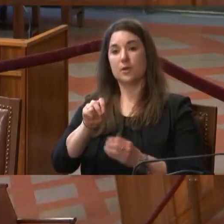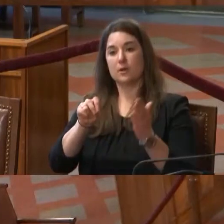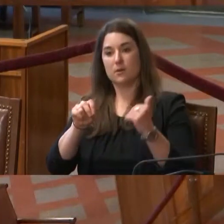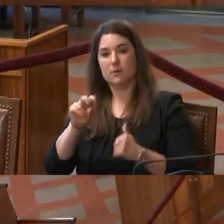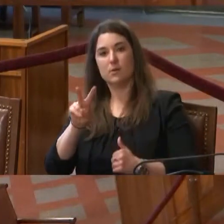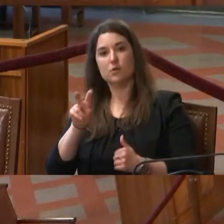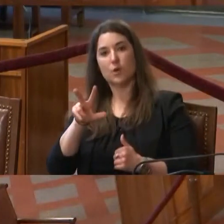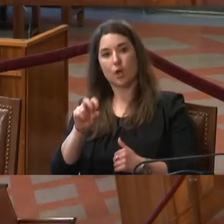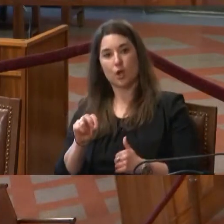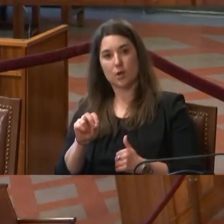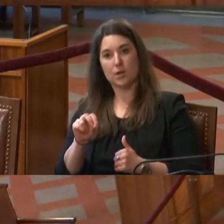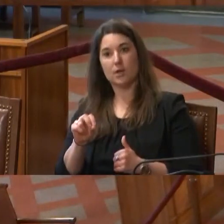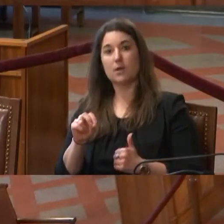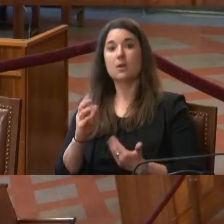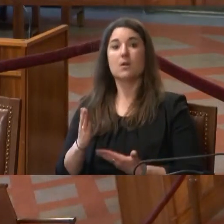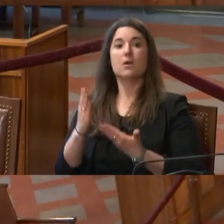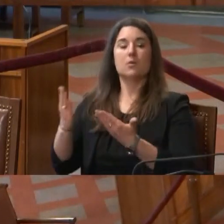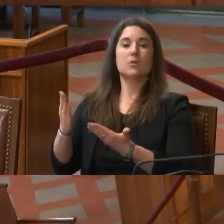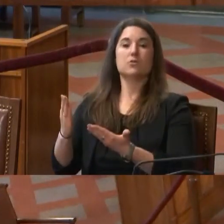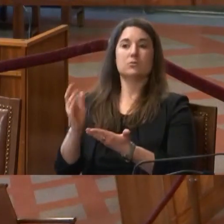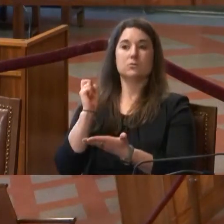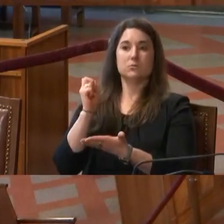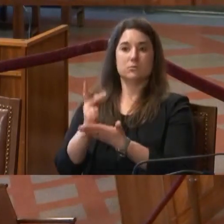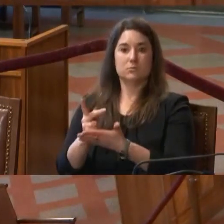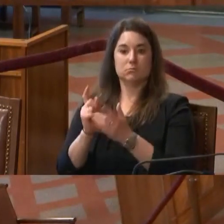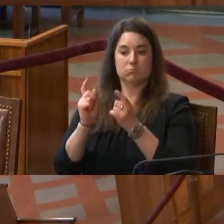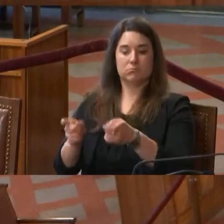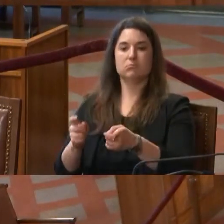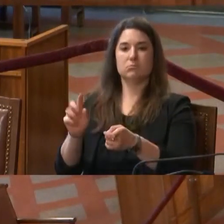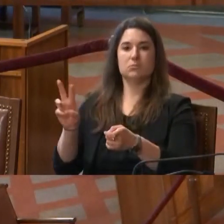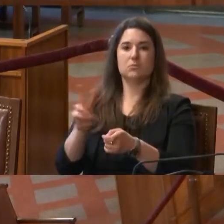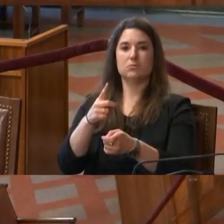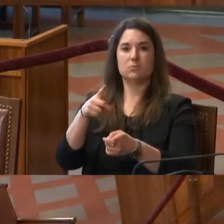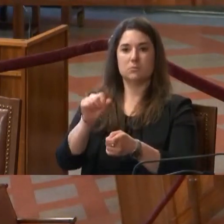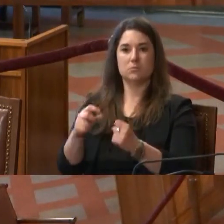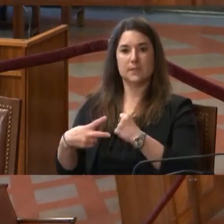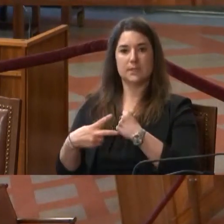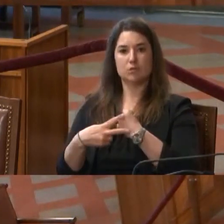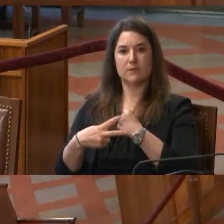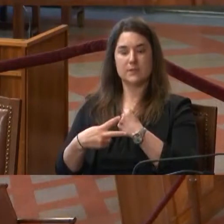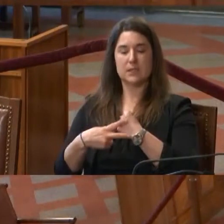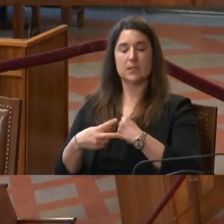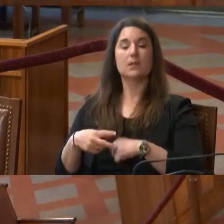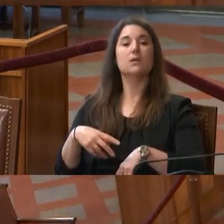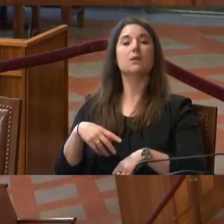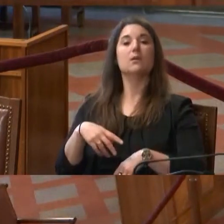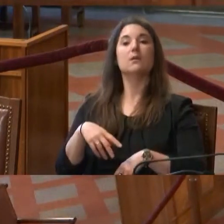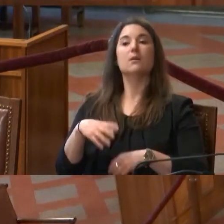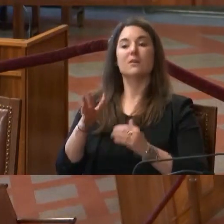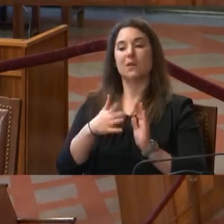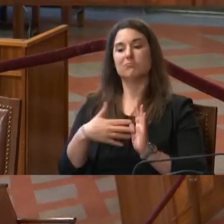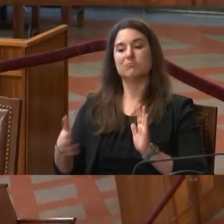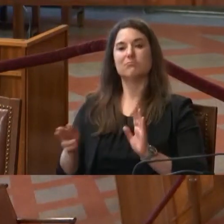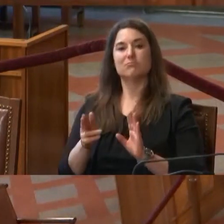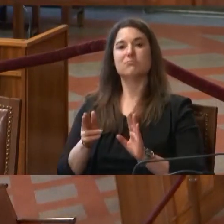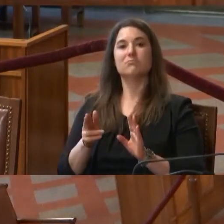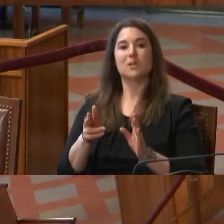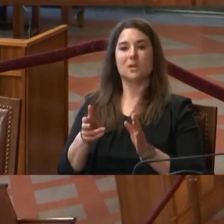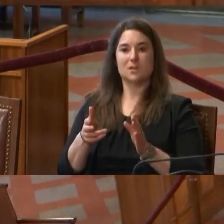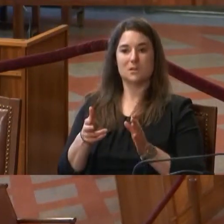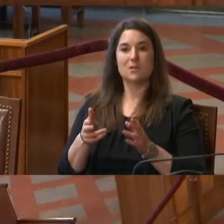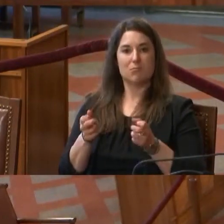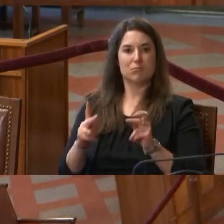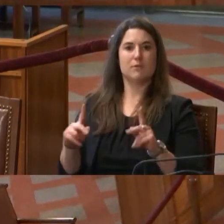Bill 230, resolution granting unto Western Pennsylvania Conservancy their successors and assigns the privilege